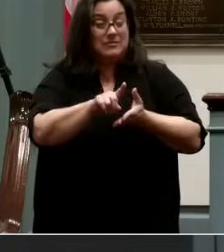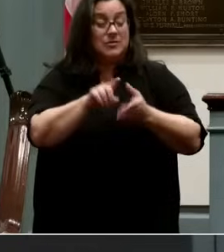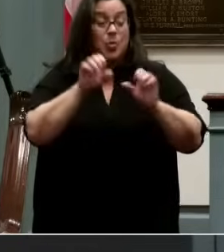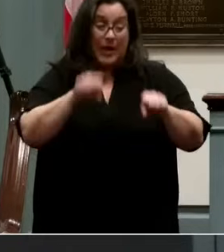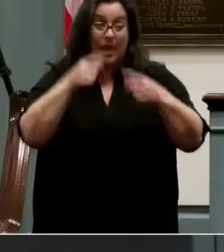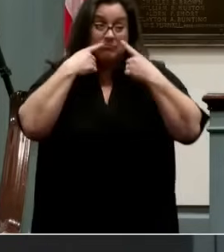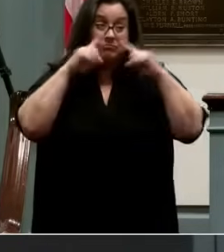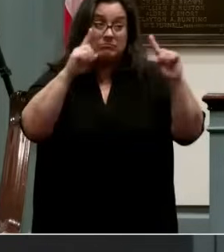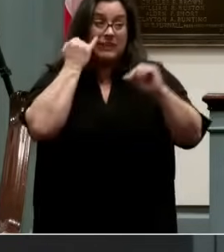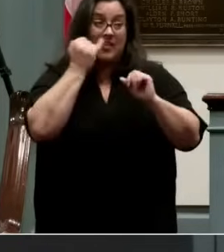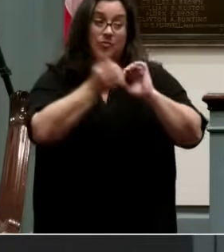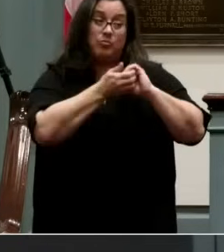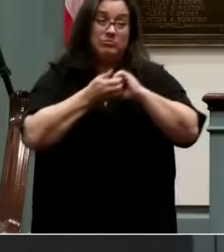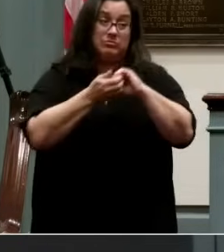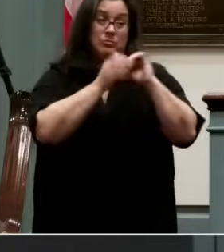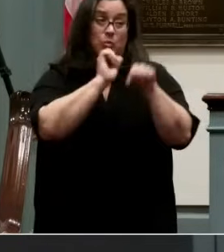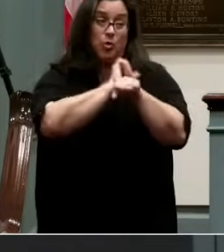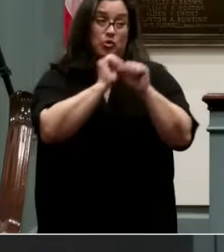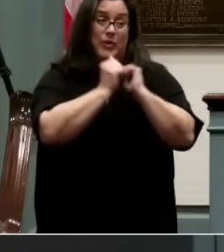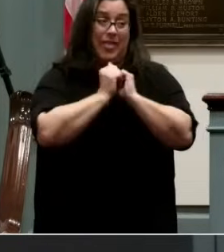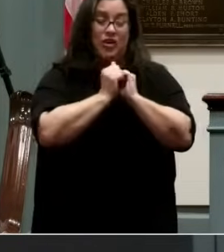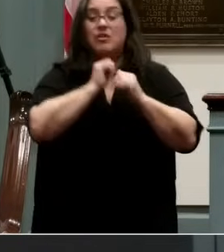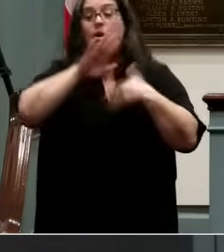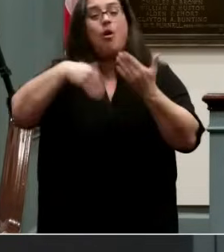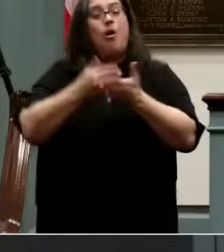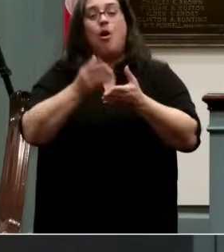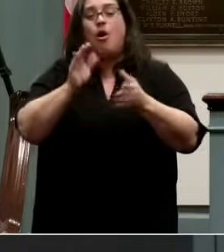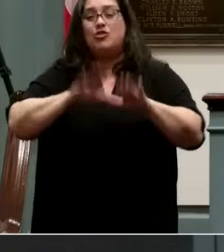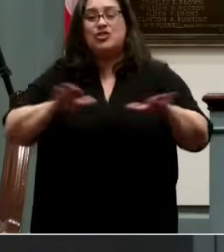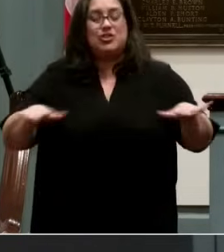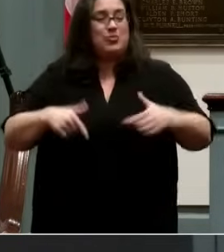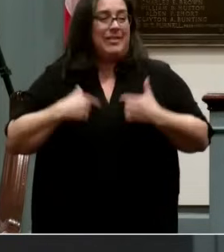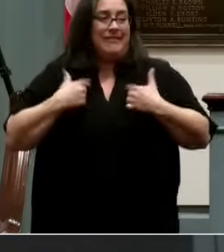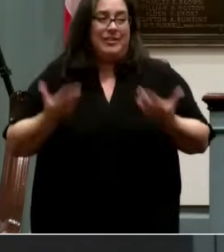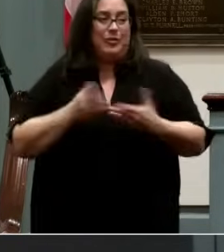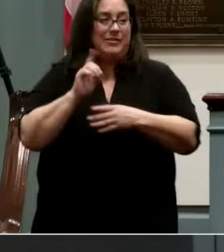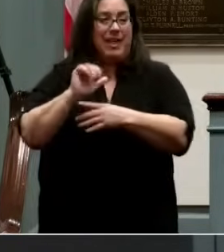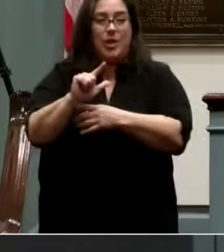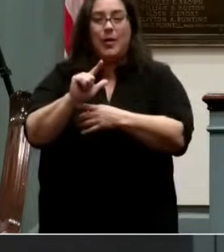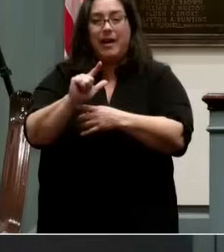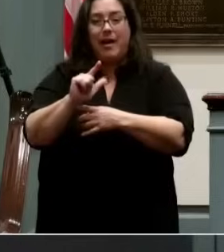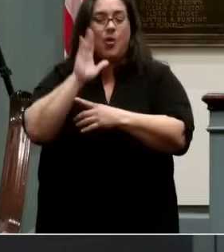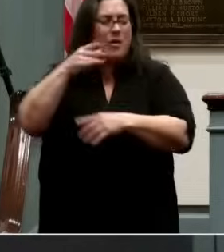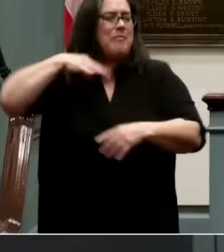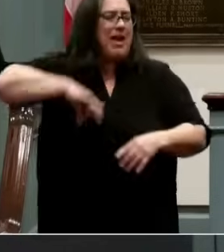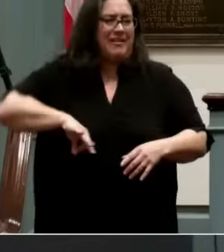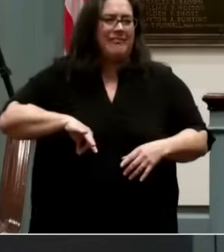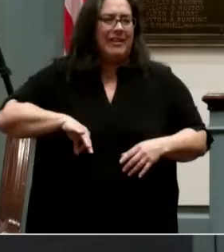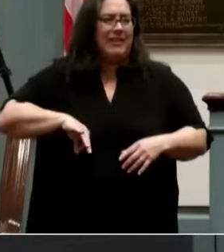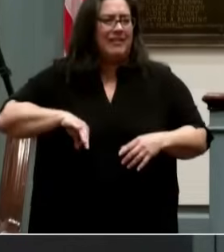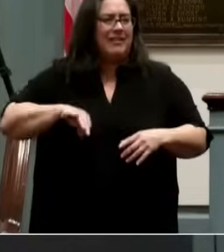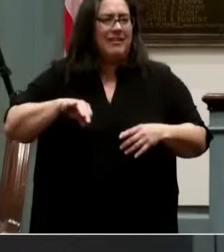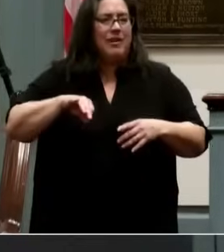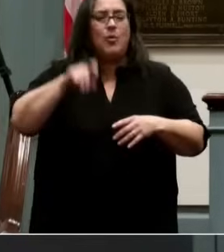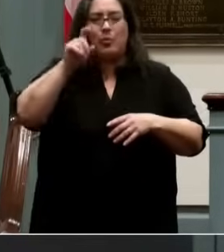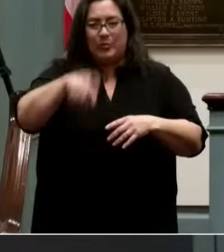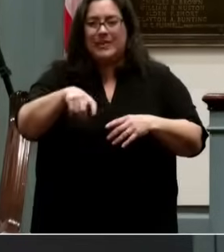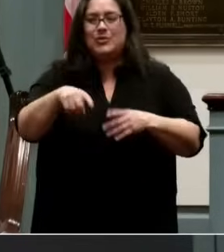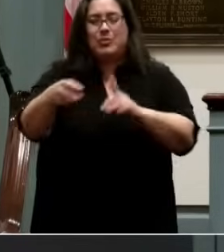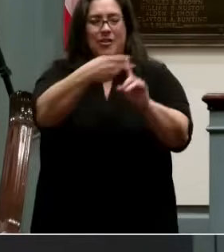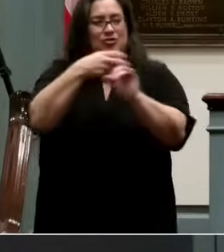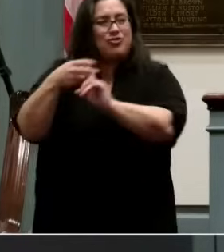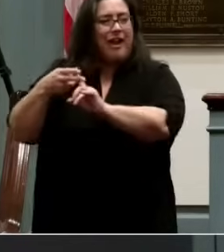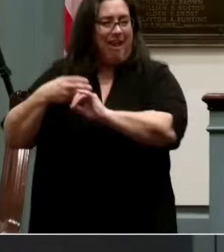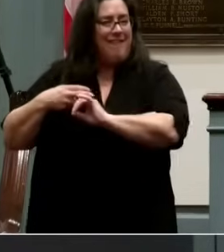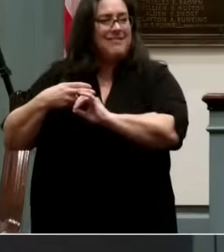together. All Delaware children will benefit if we can attract the best teachers to our state and keep them working